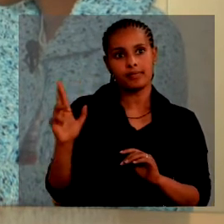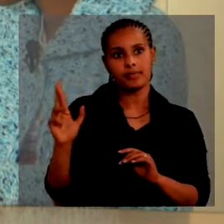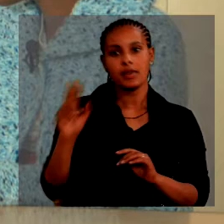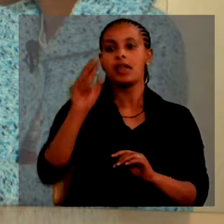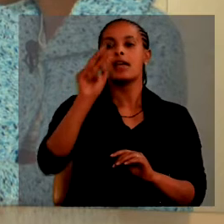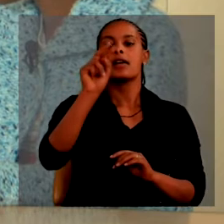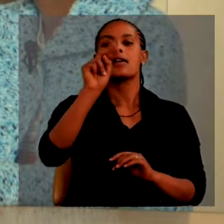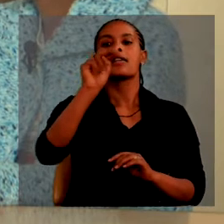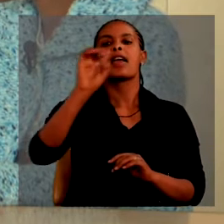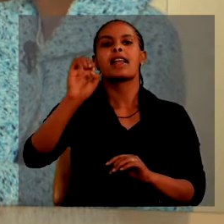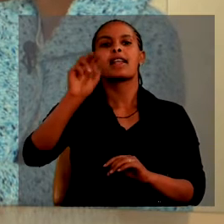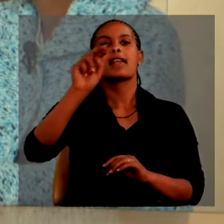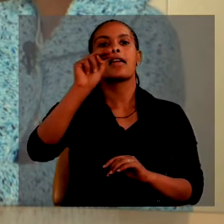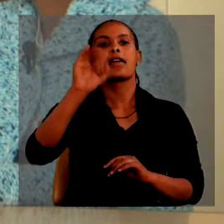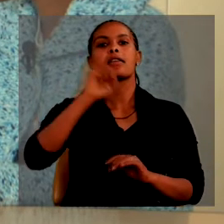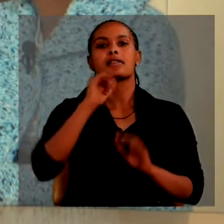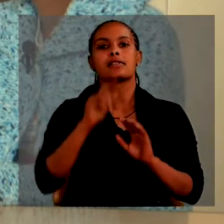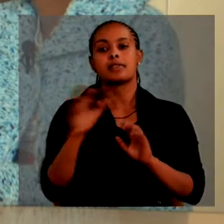is to the right of